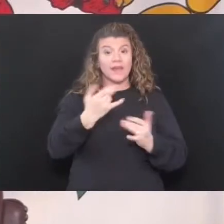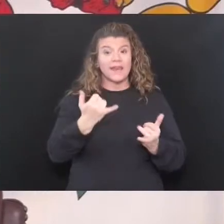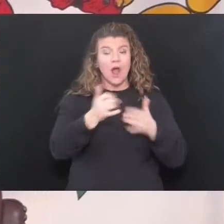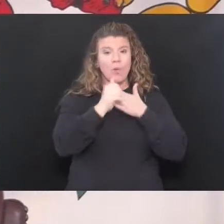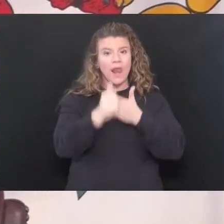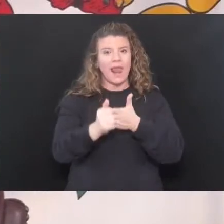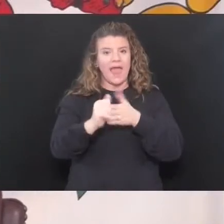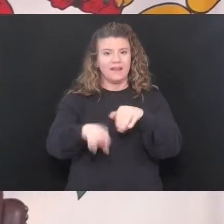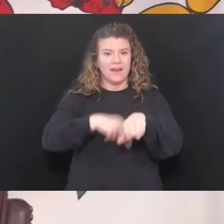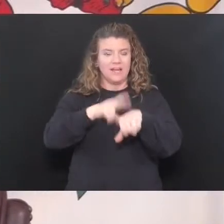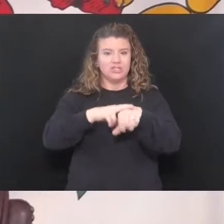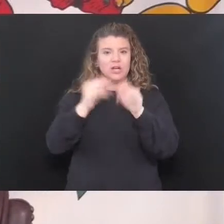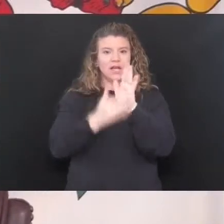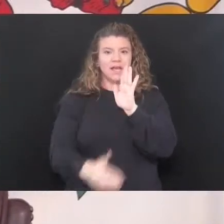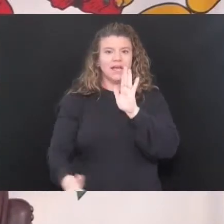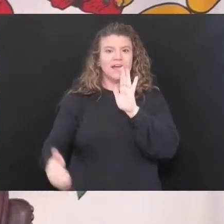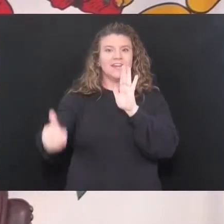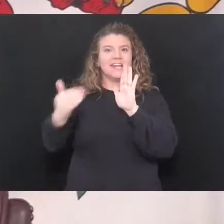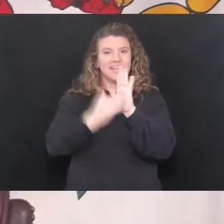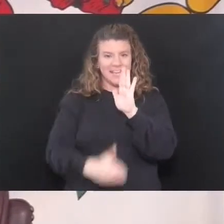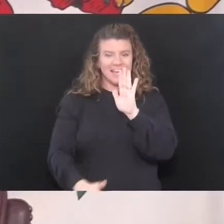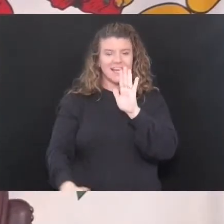nation over and over and over.